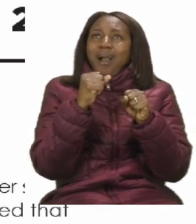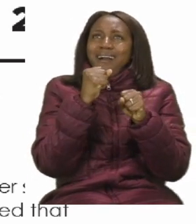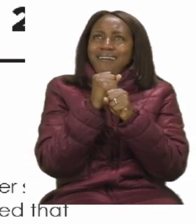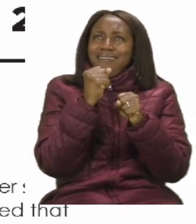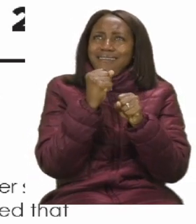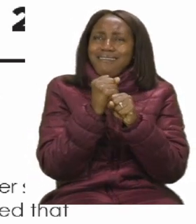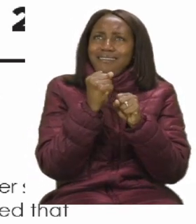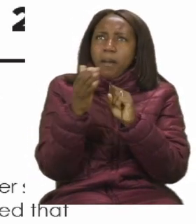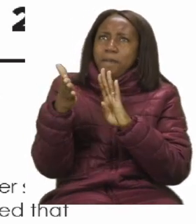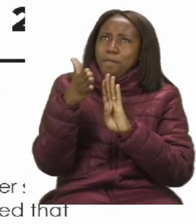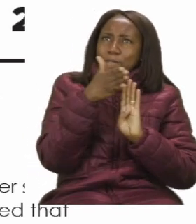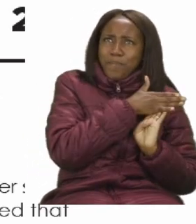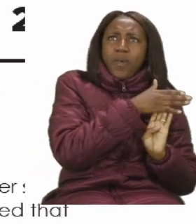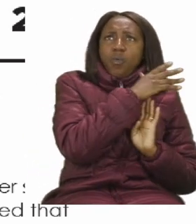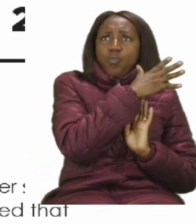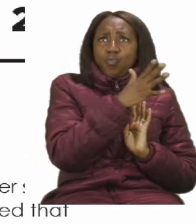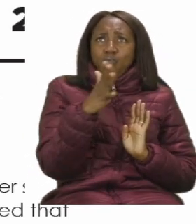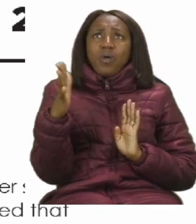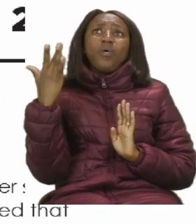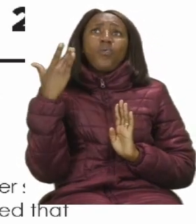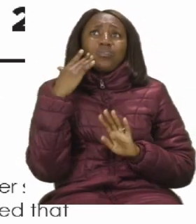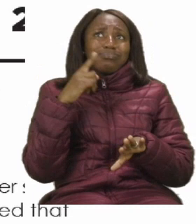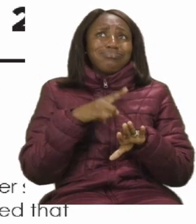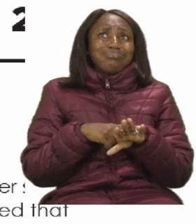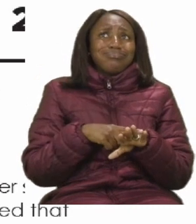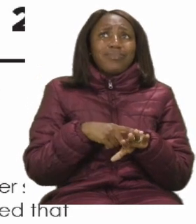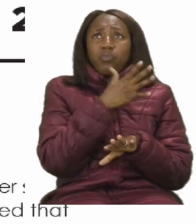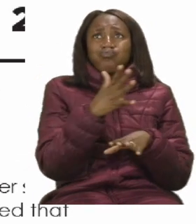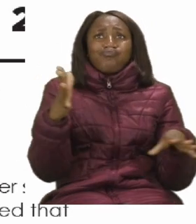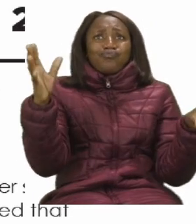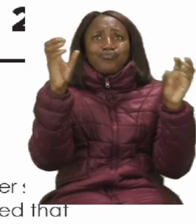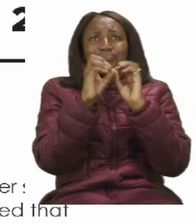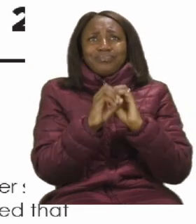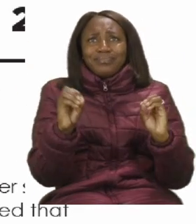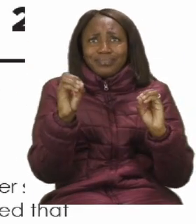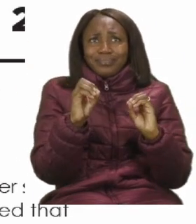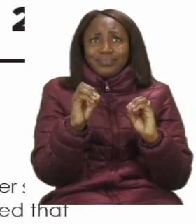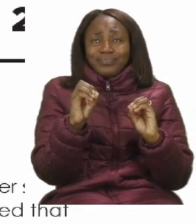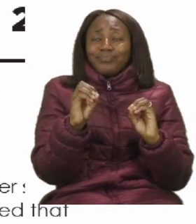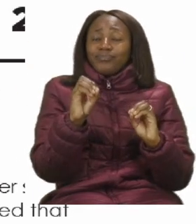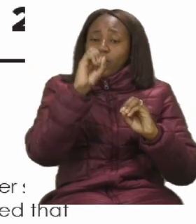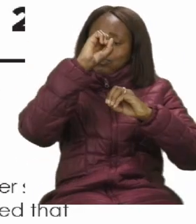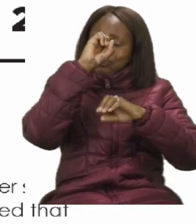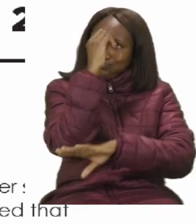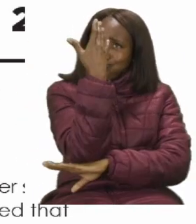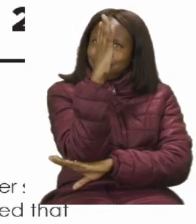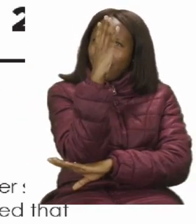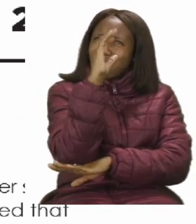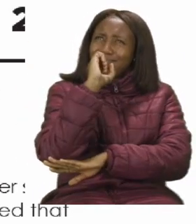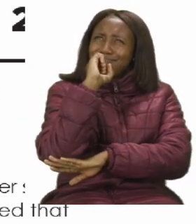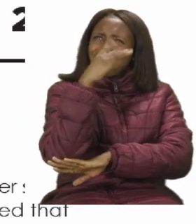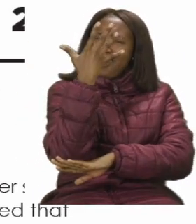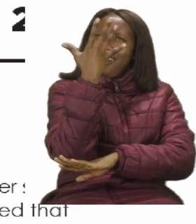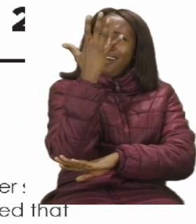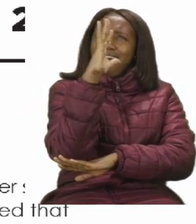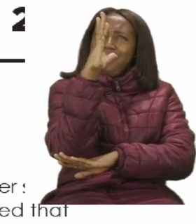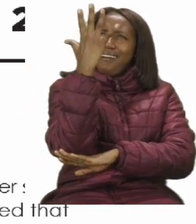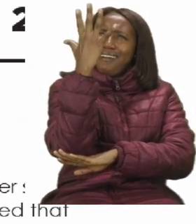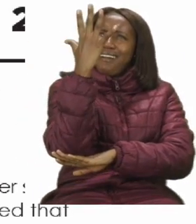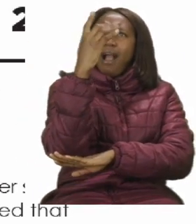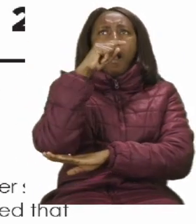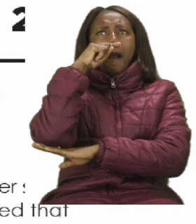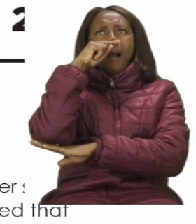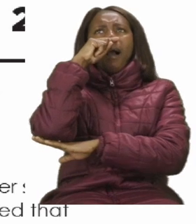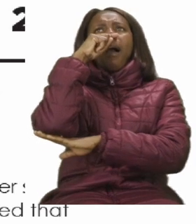water for the driest times. The tree stood up strong and proud. It had